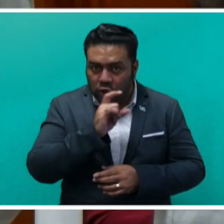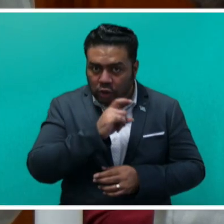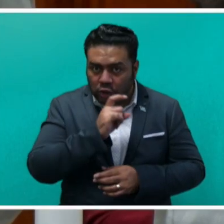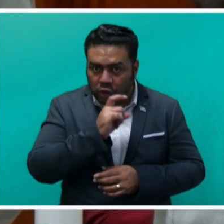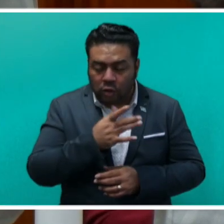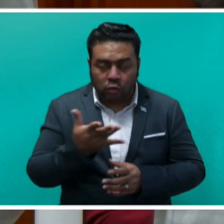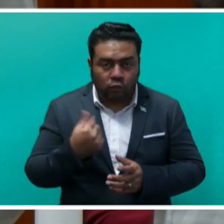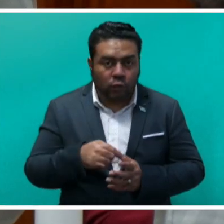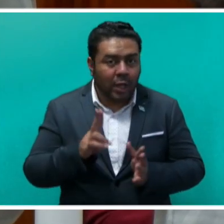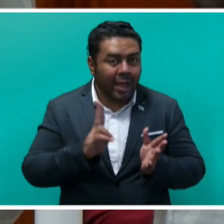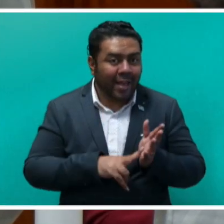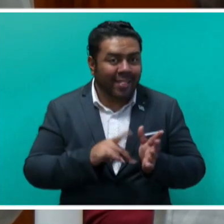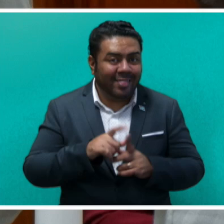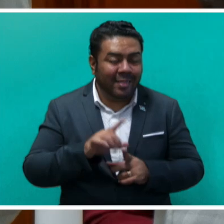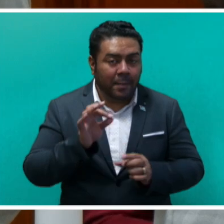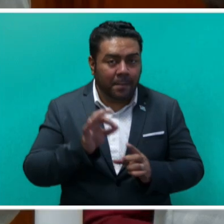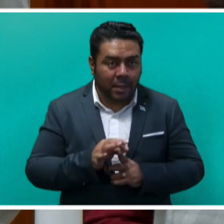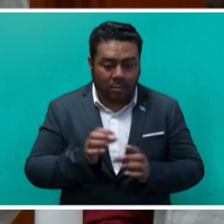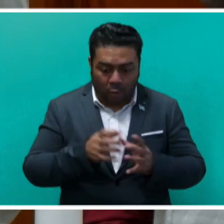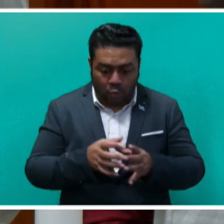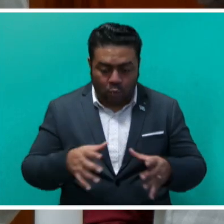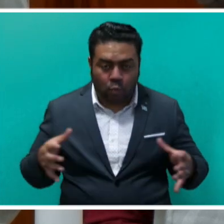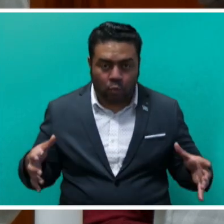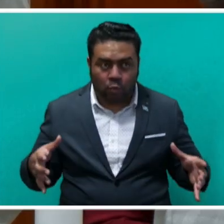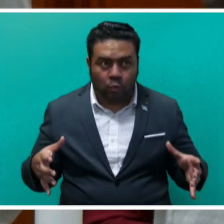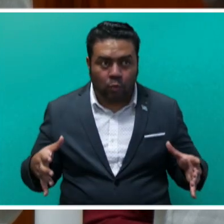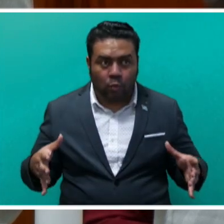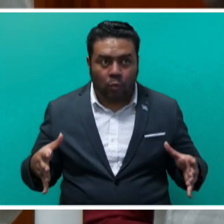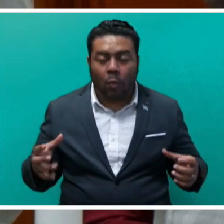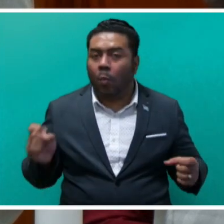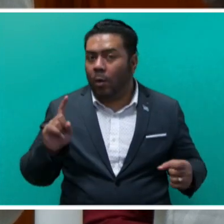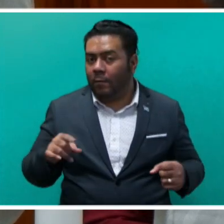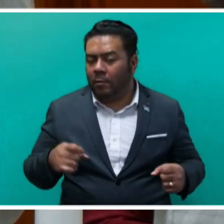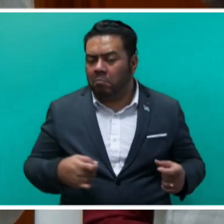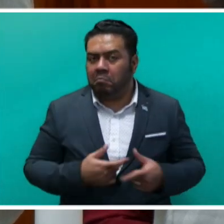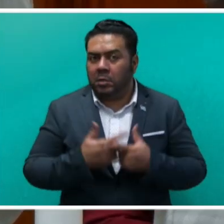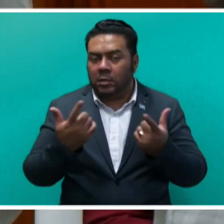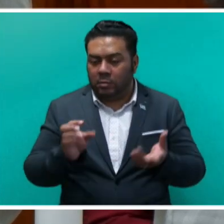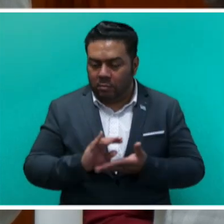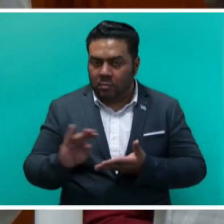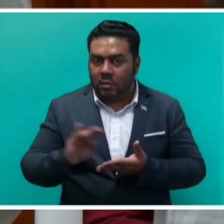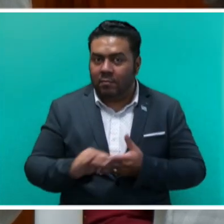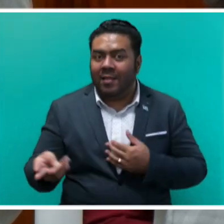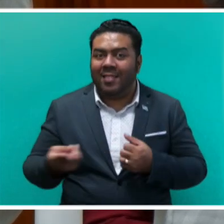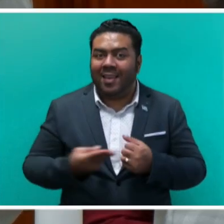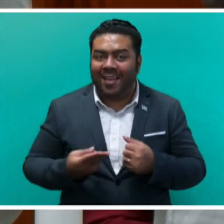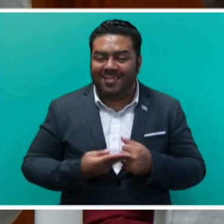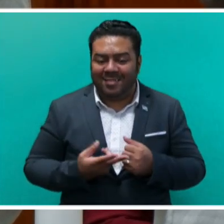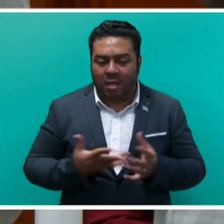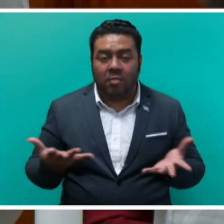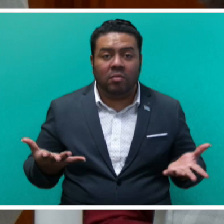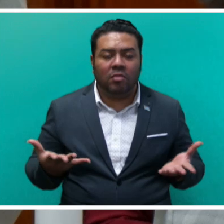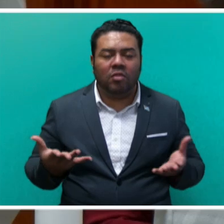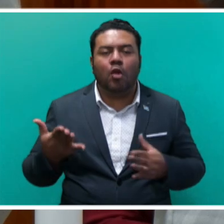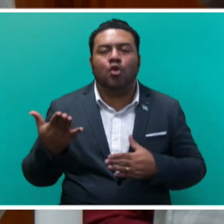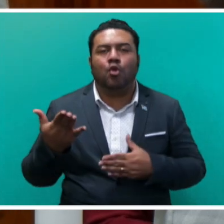NDP, and has now grown her business to be one of the key suppliers of eggs in the north. And of